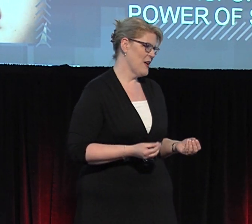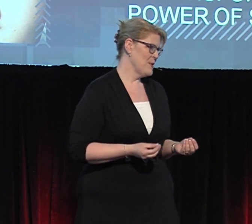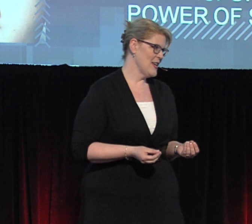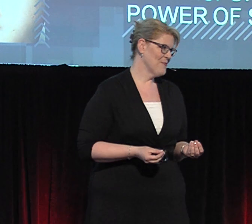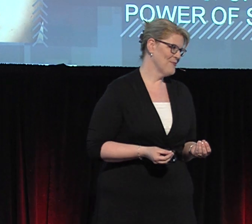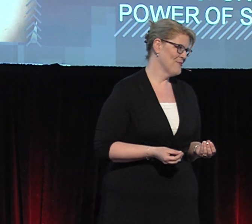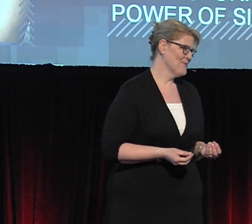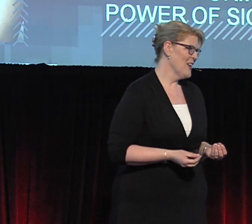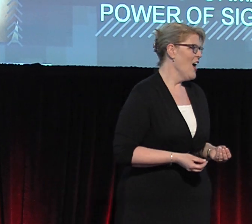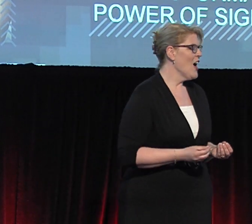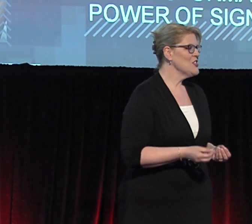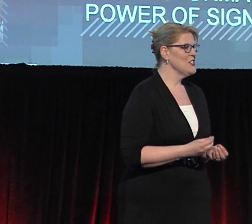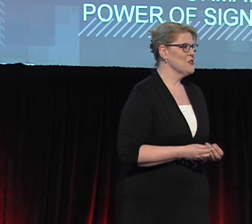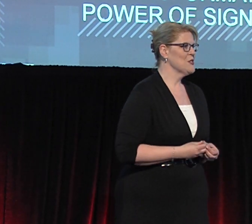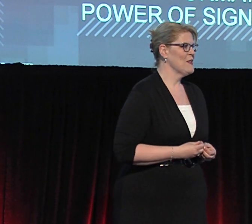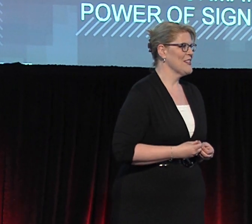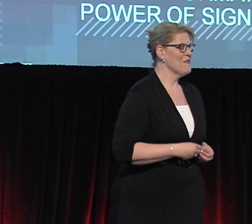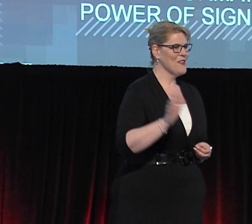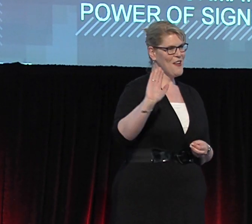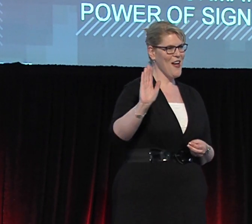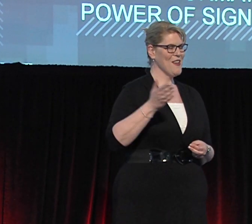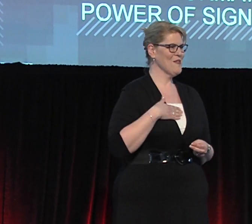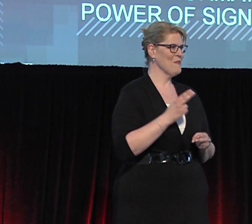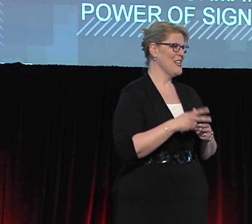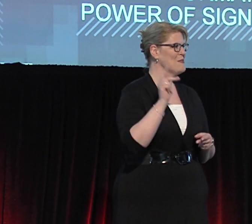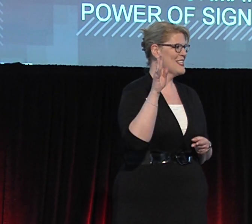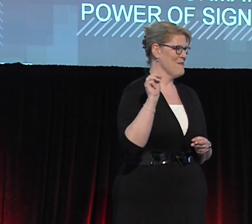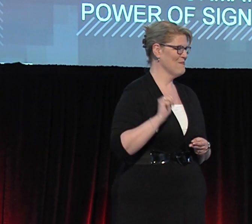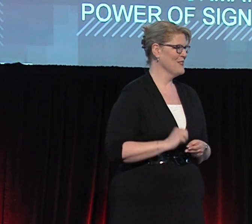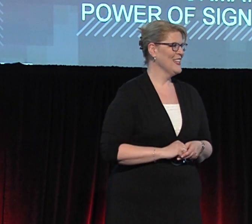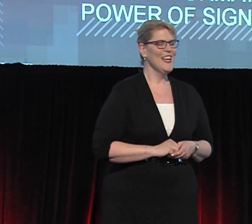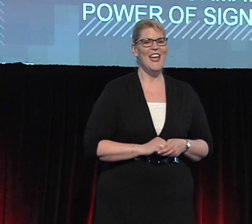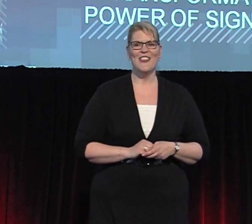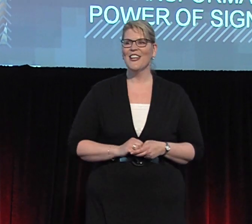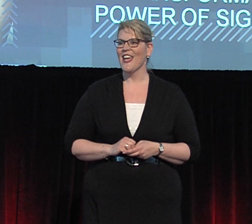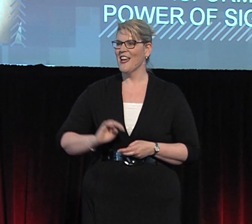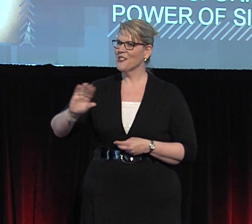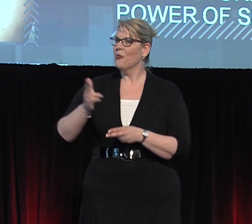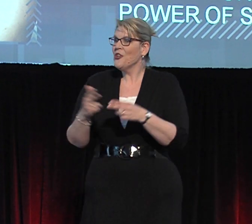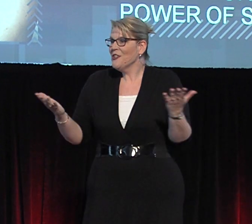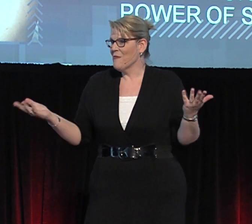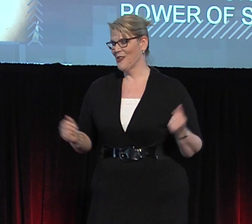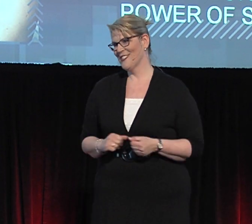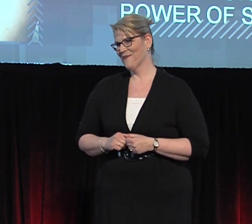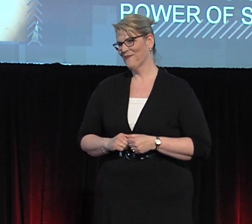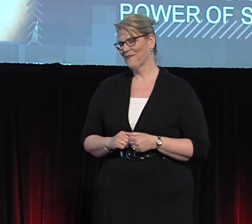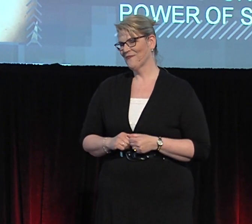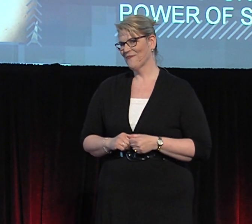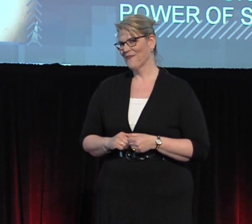lonely would that be? I just introduced myself. Hi, my name is Kim. And then I asked what your name